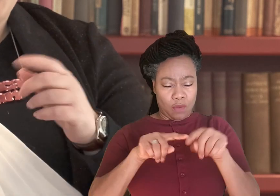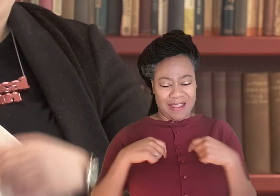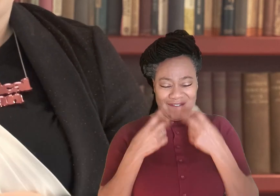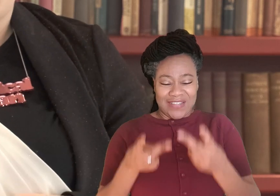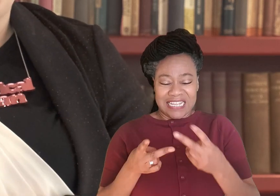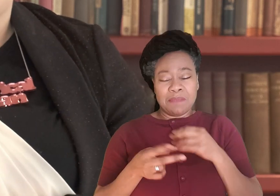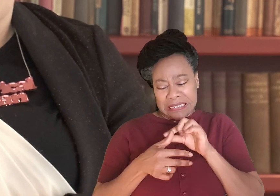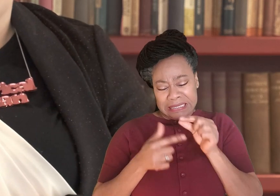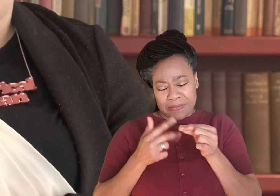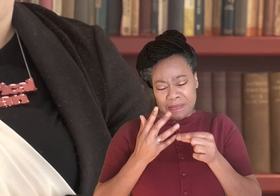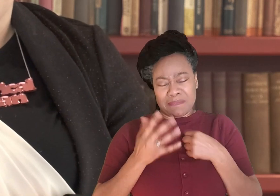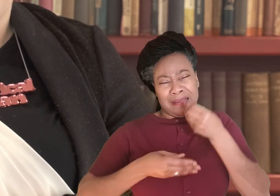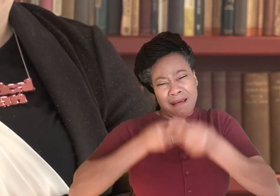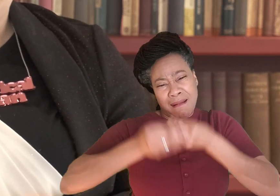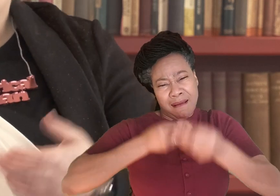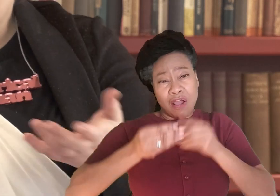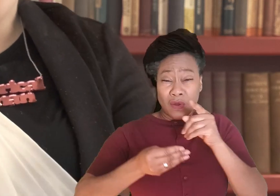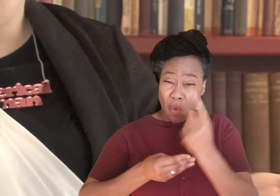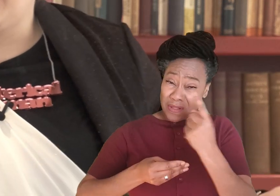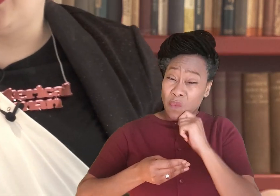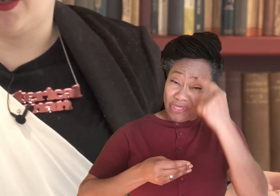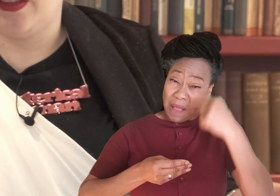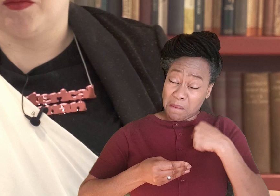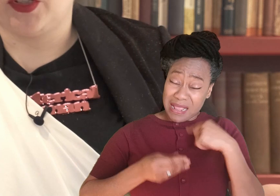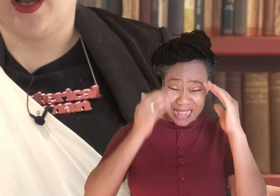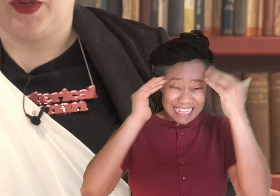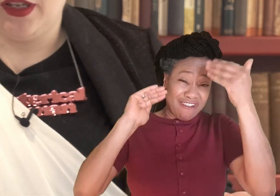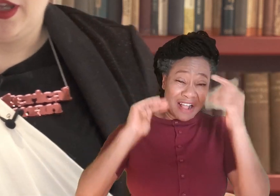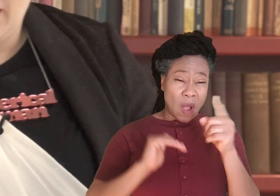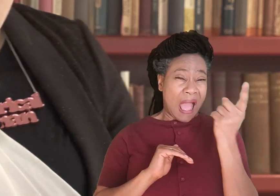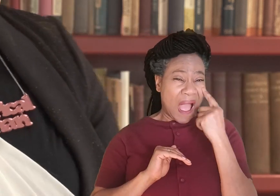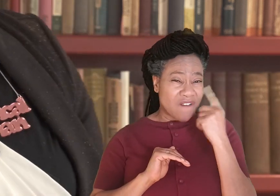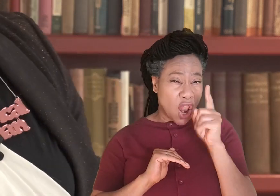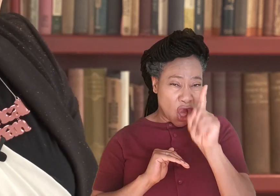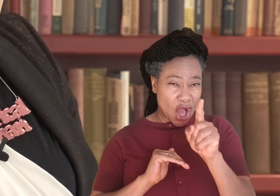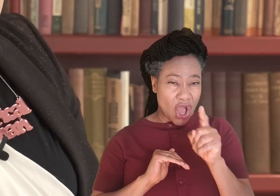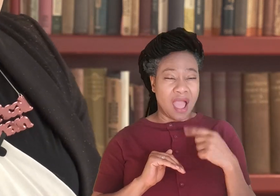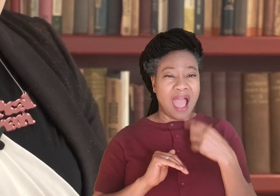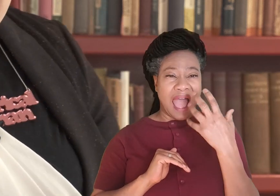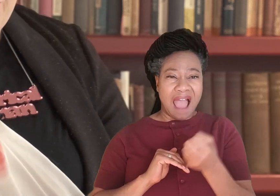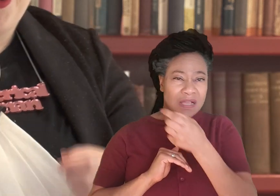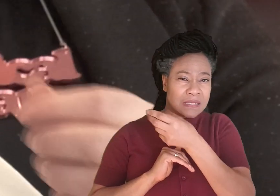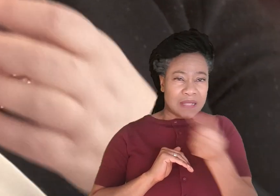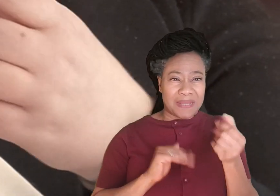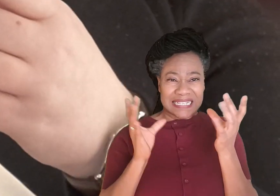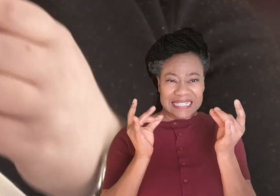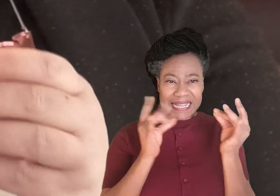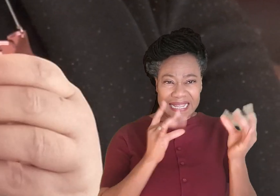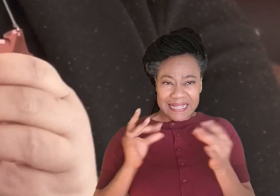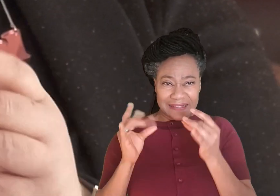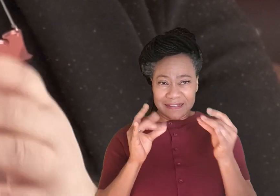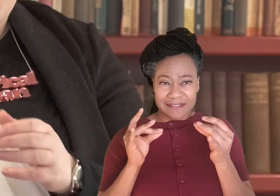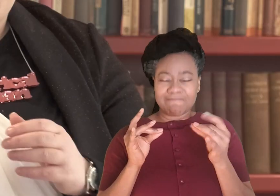symptoms, you'd think I was hysterical too. So let's have a little look at them, shall we? I've got some stickers, some grumpy